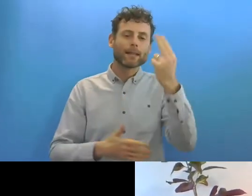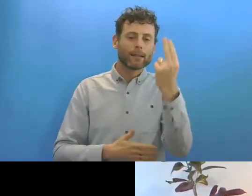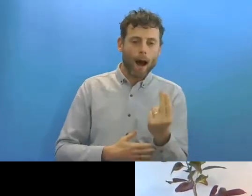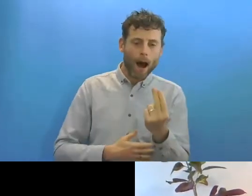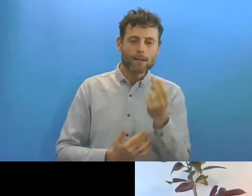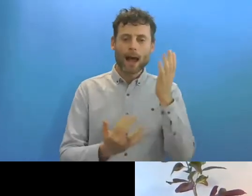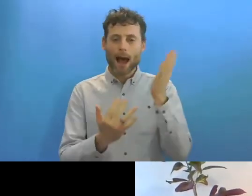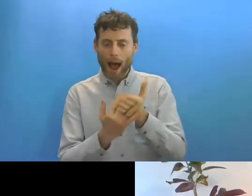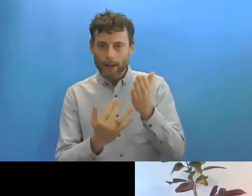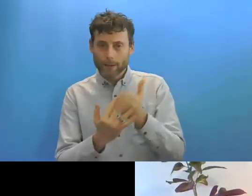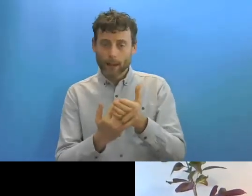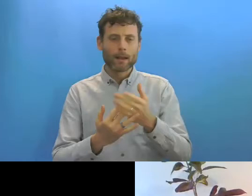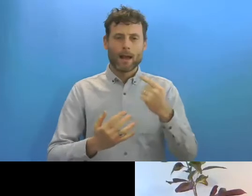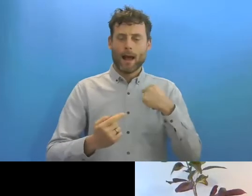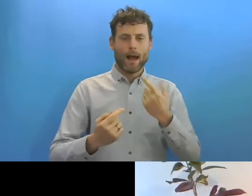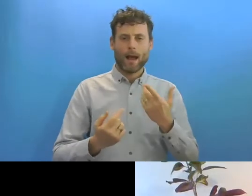anti-ableism, and rest.